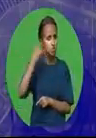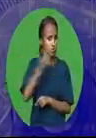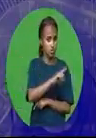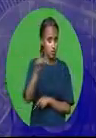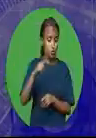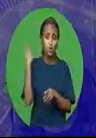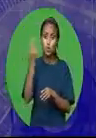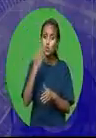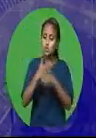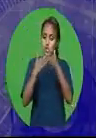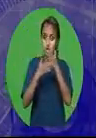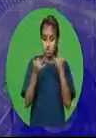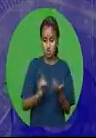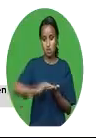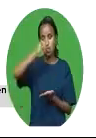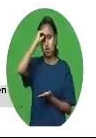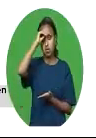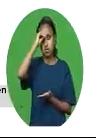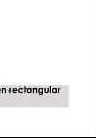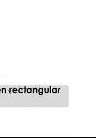the steps you have learned.